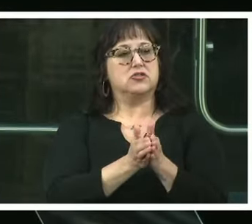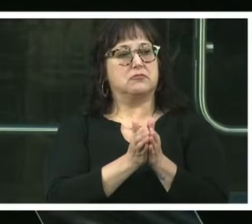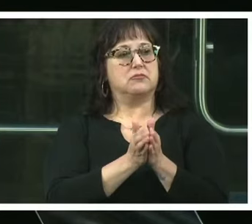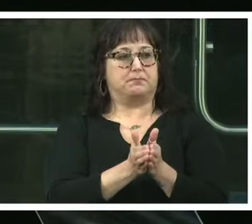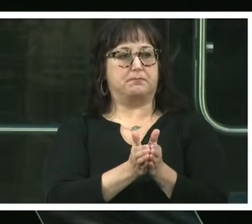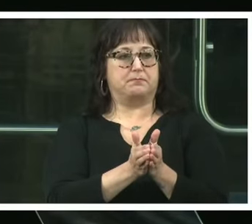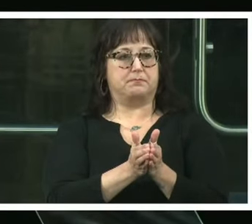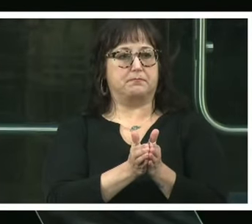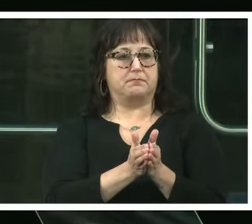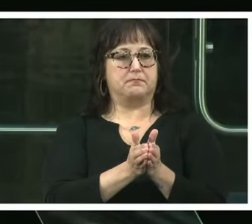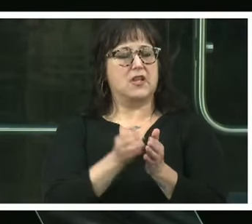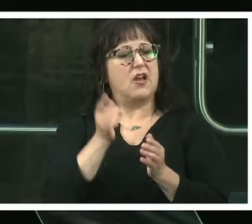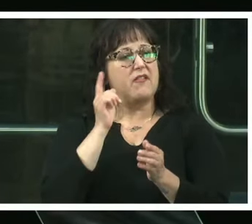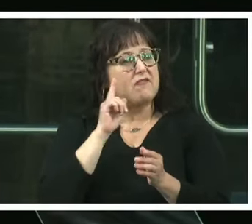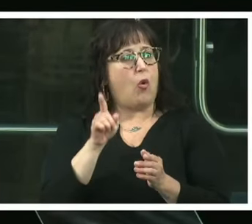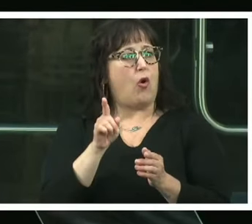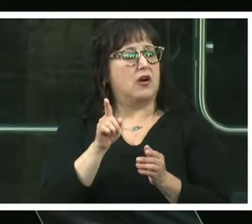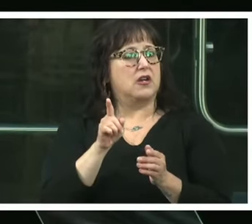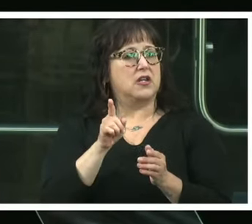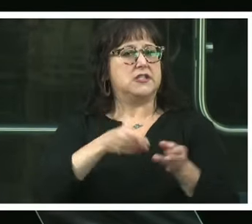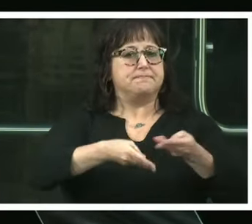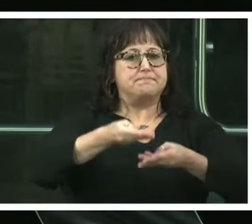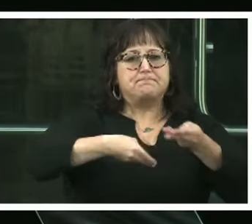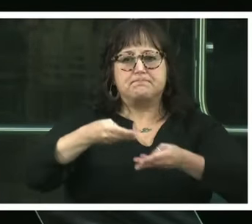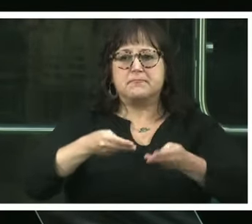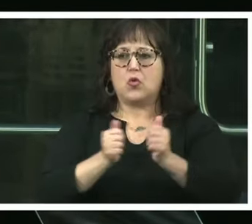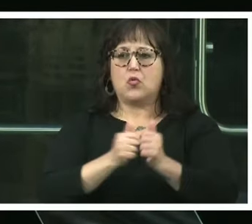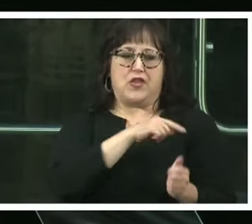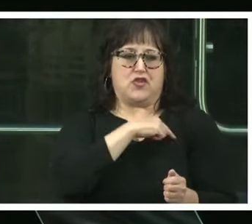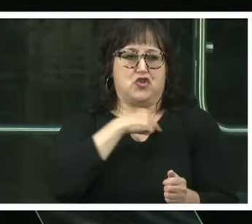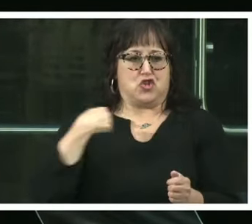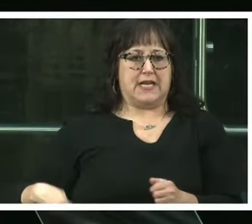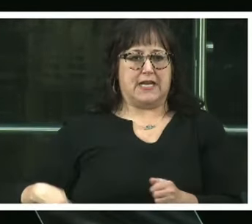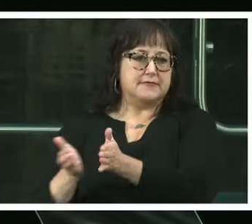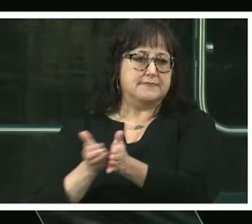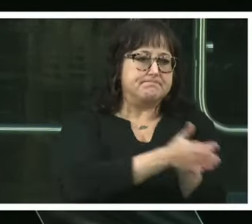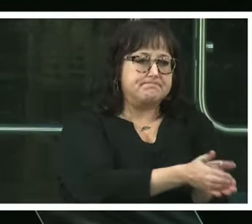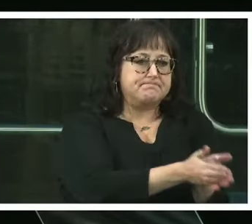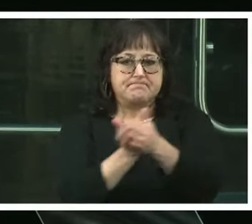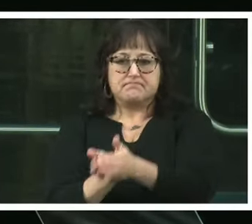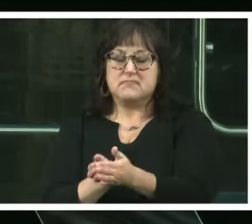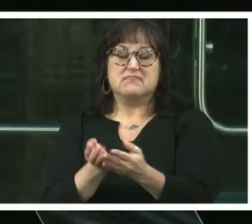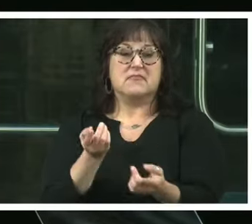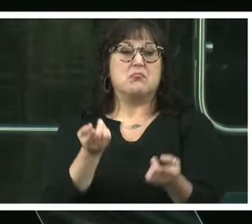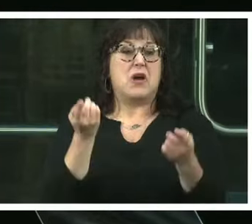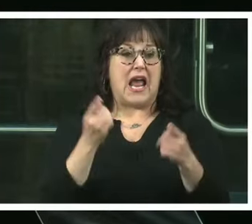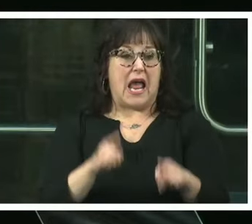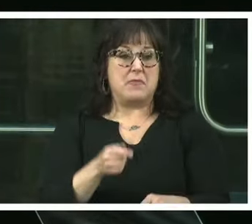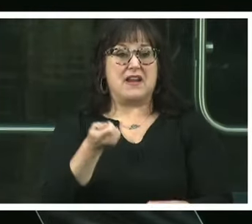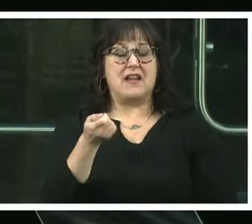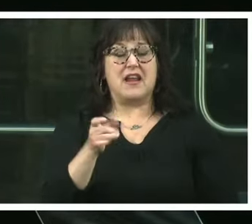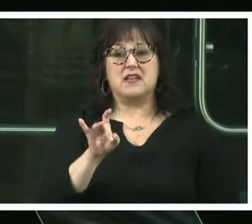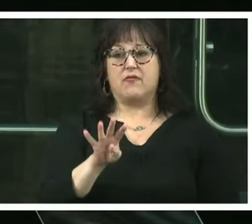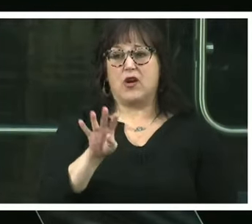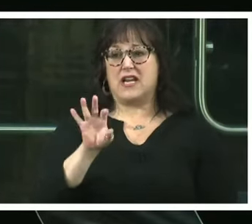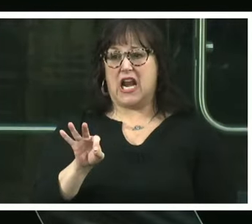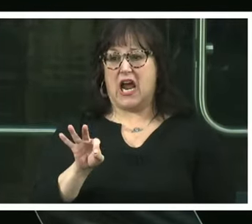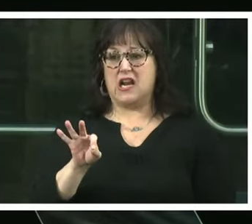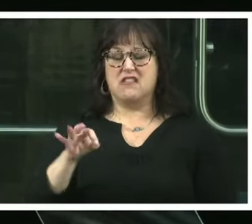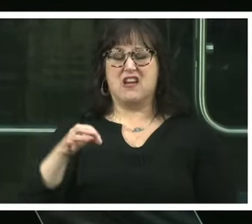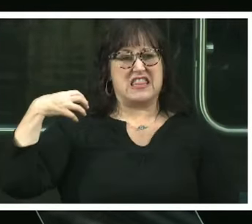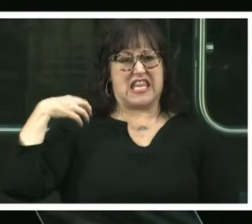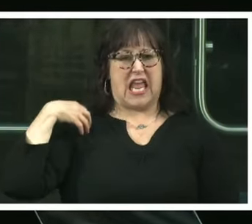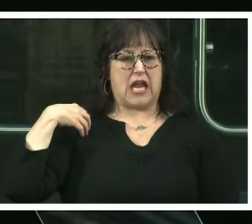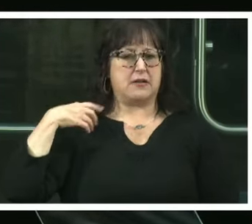destined for trade with China, until in 1849, her captain got word that hundreds